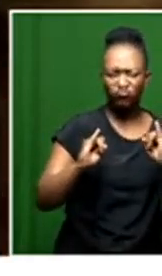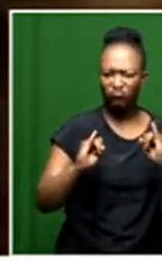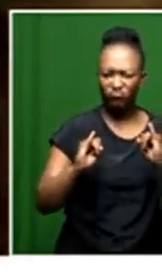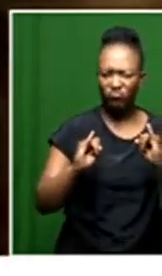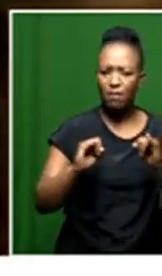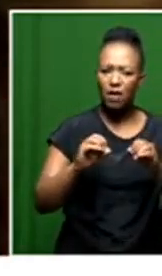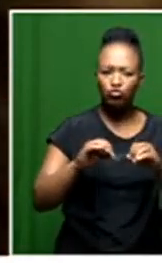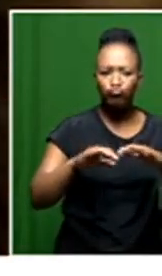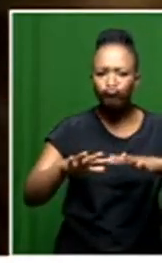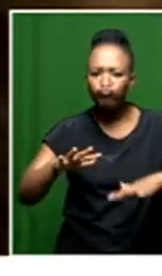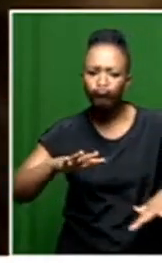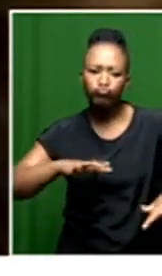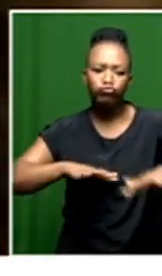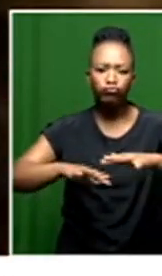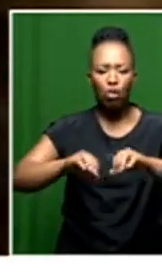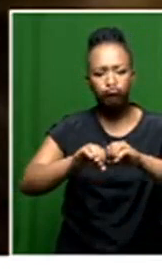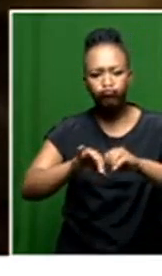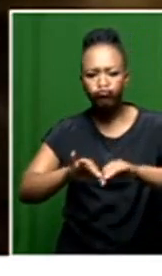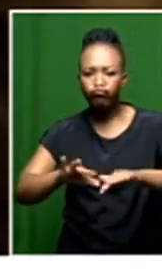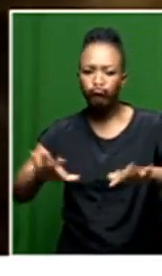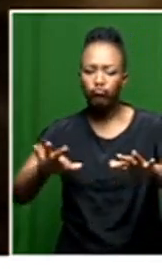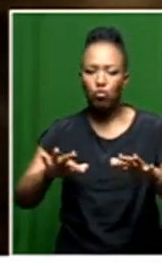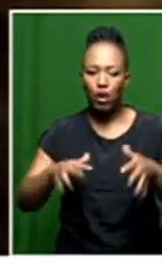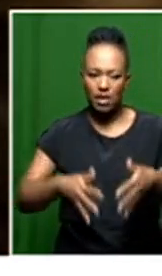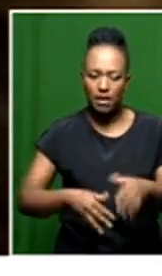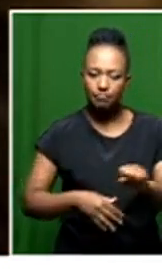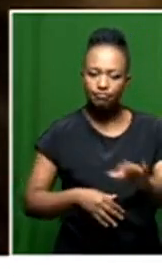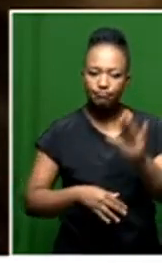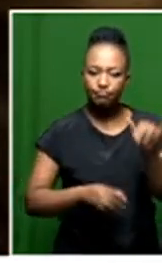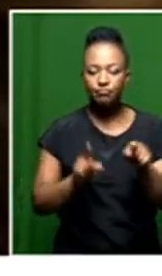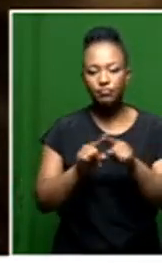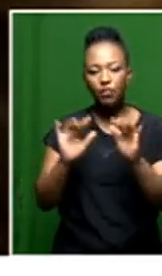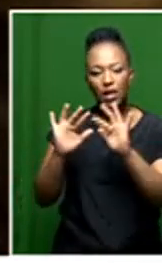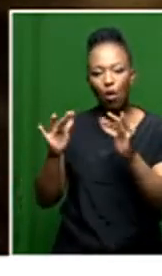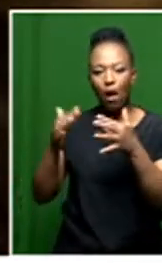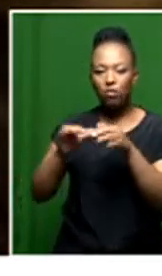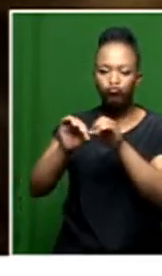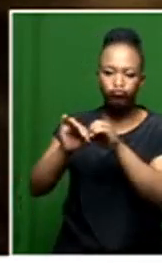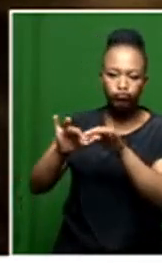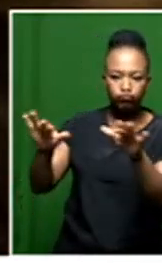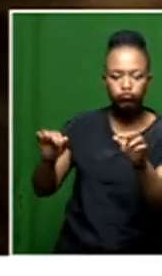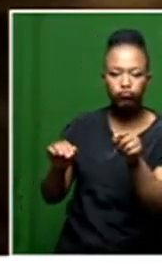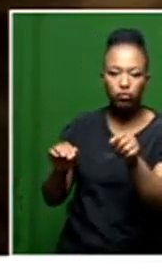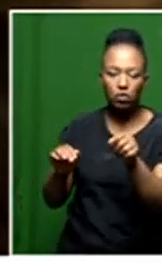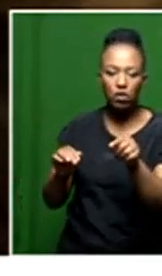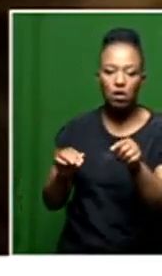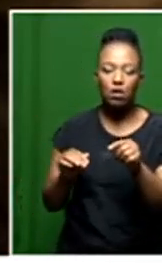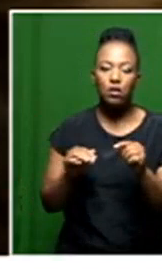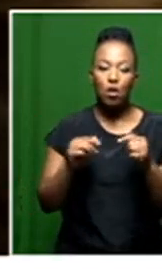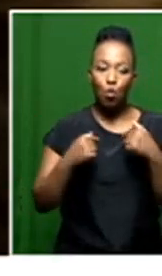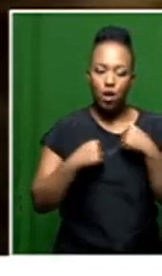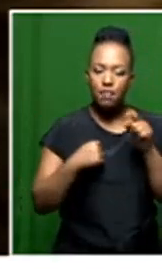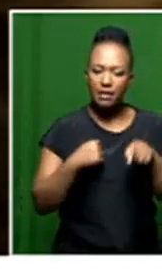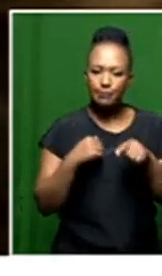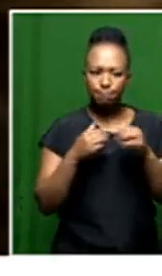been circulating around the world and in South Africa. But what the world needs to watch out, and why we say we find ourselves